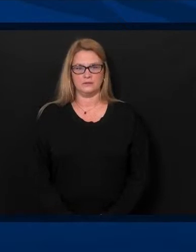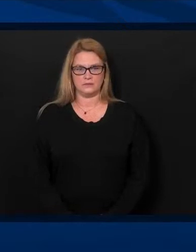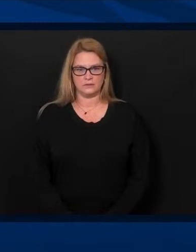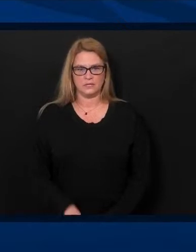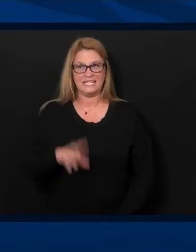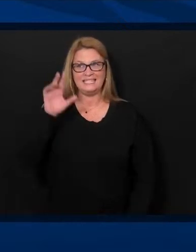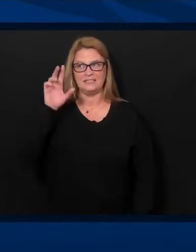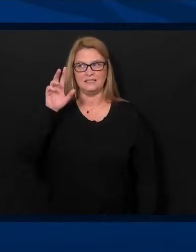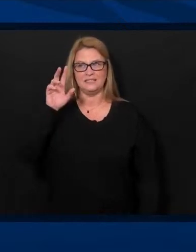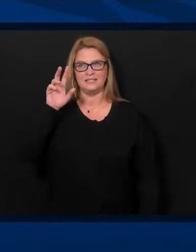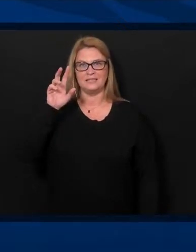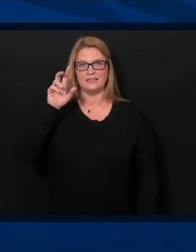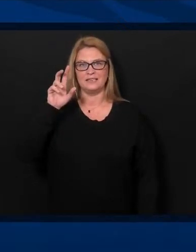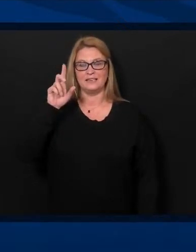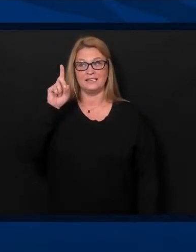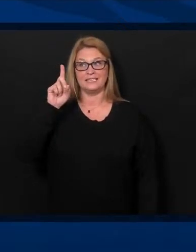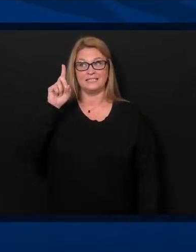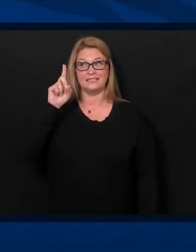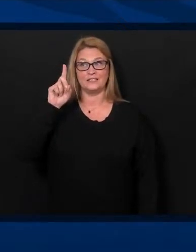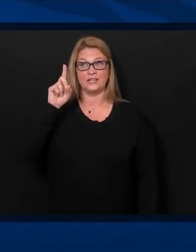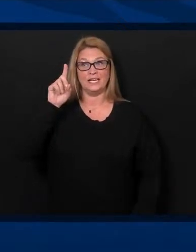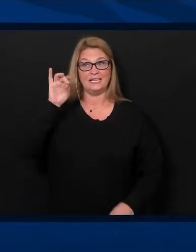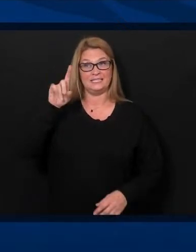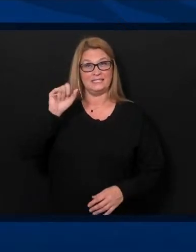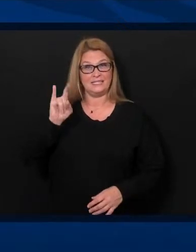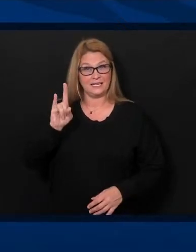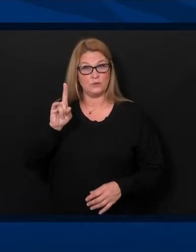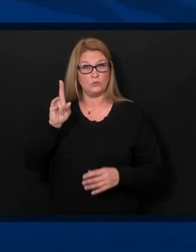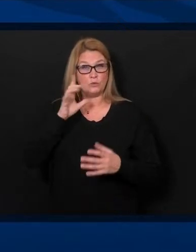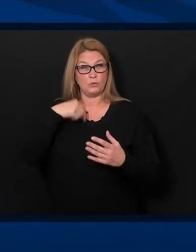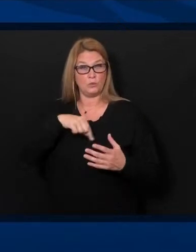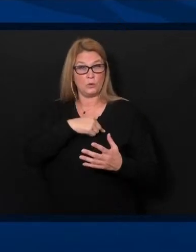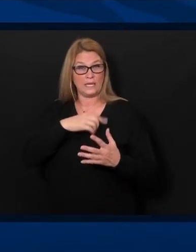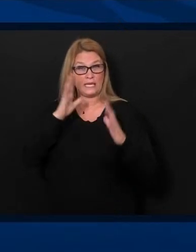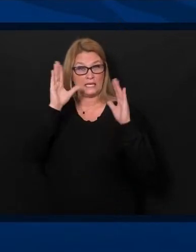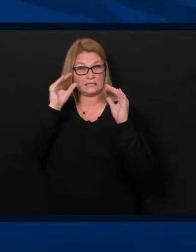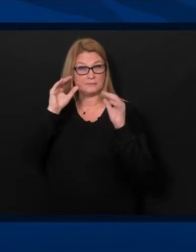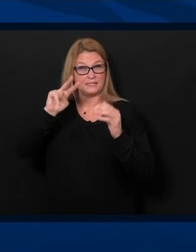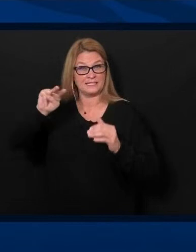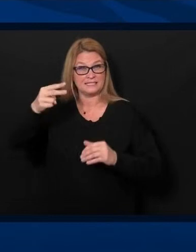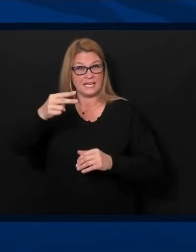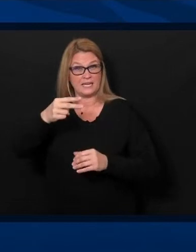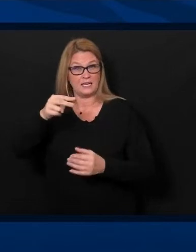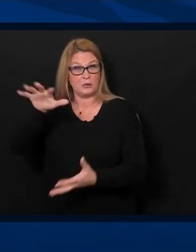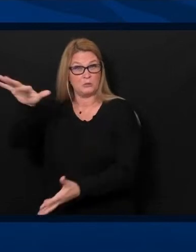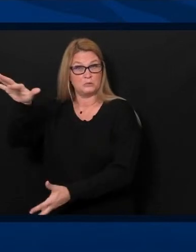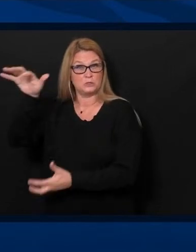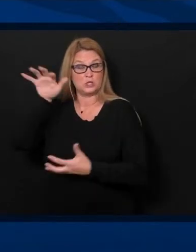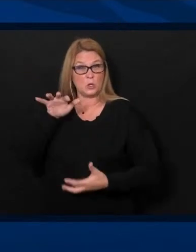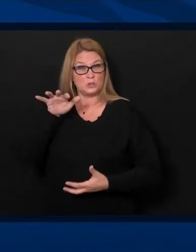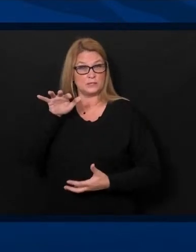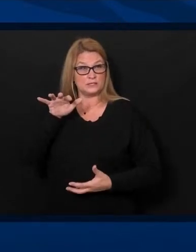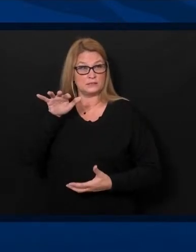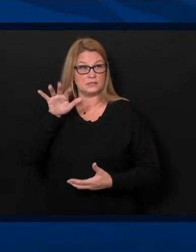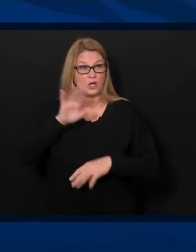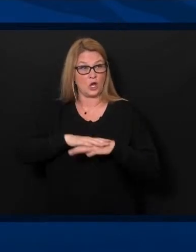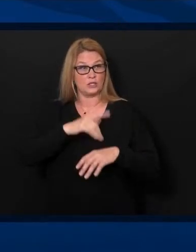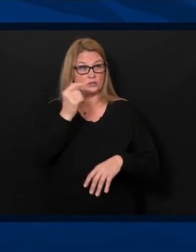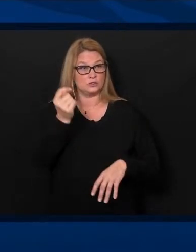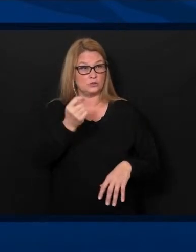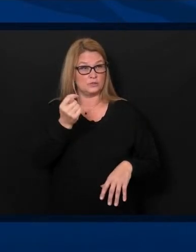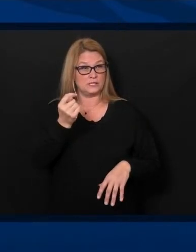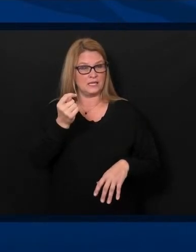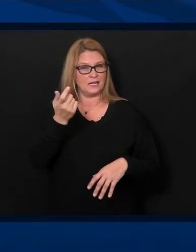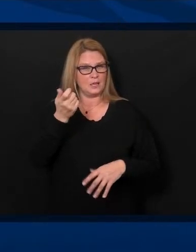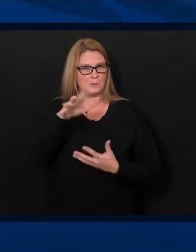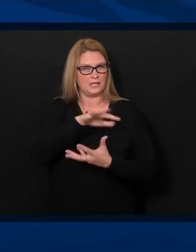of the second shipment of doses that you all said didn't come through on Tuesday or Monday? It seems like there was an